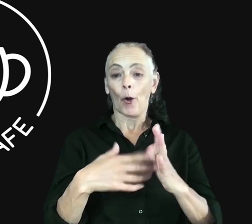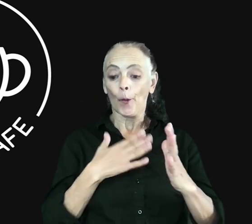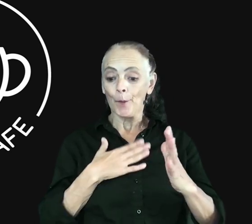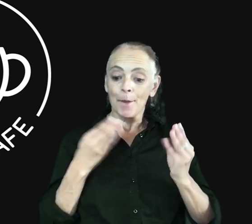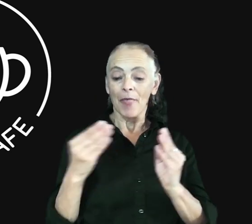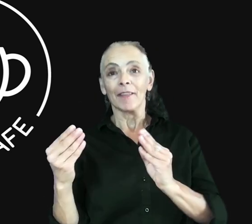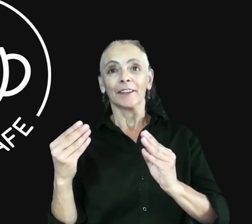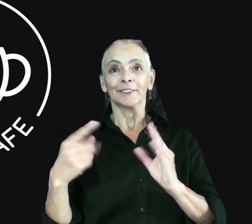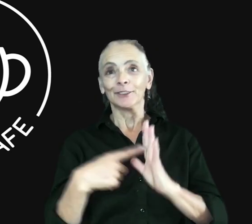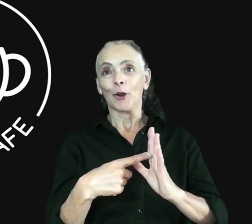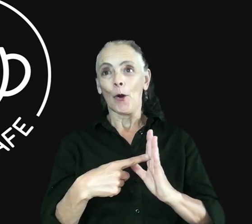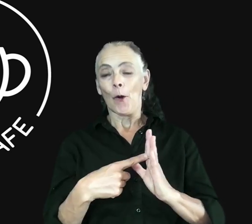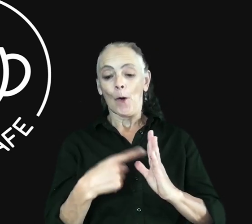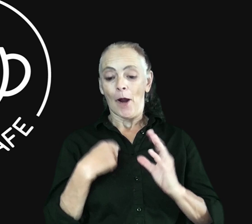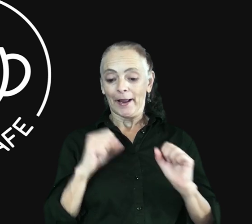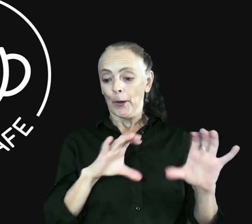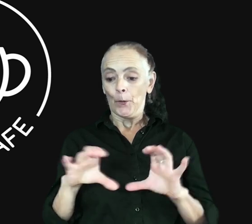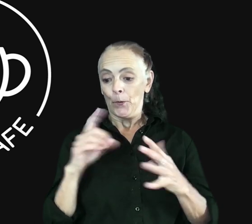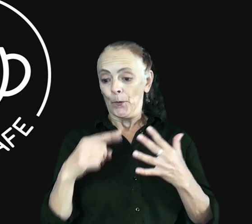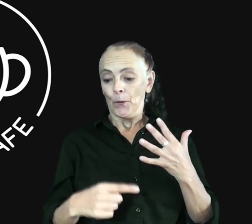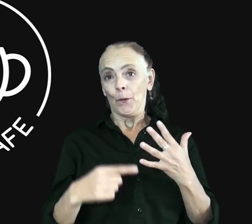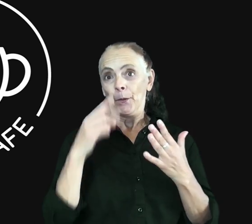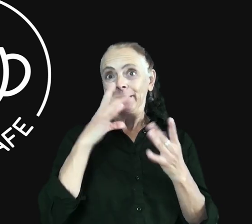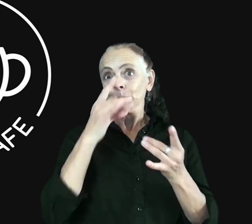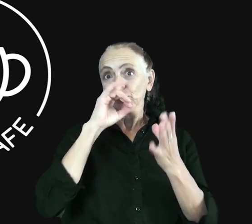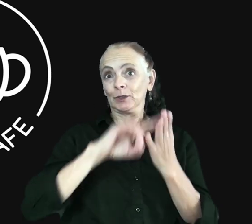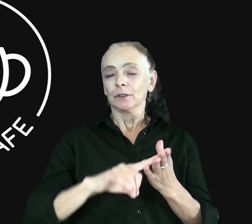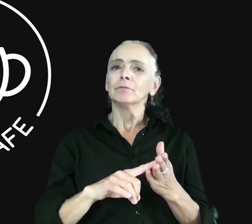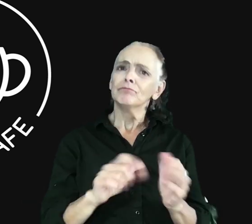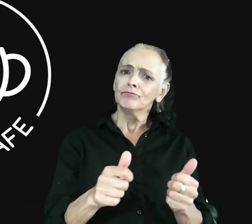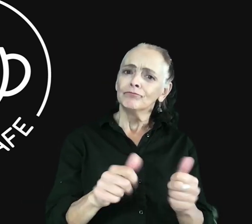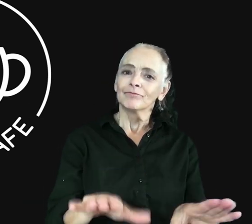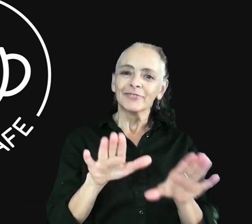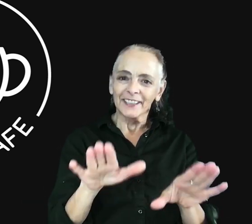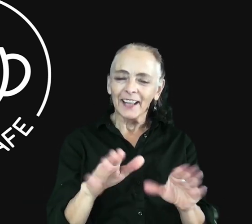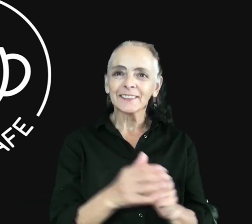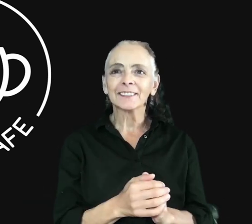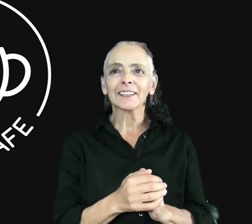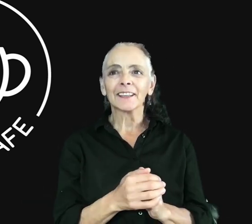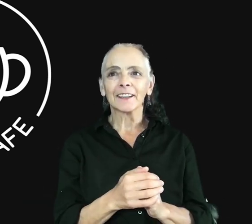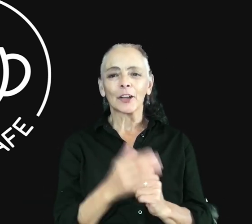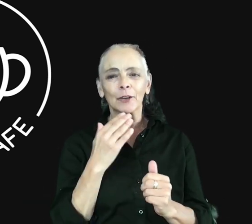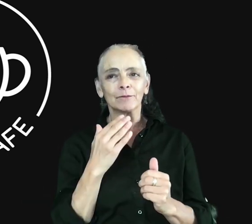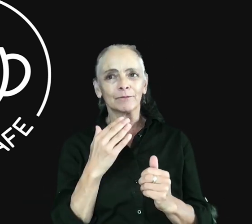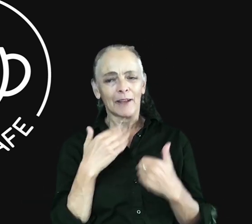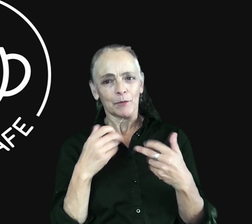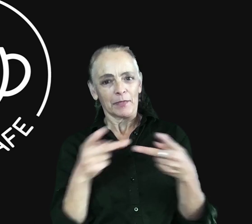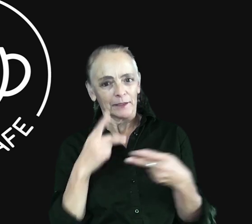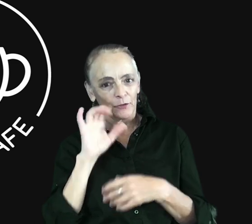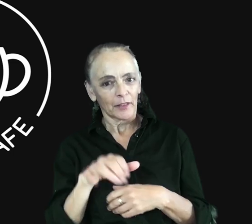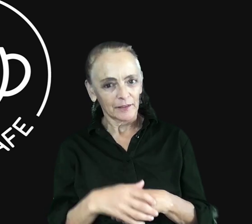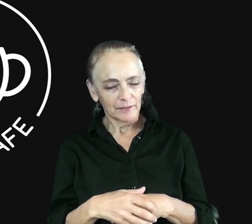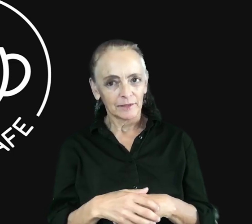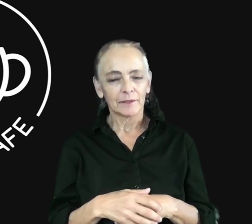methods i want to do this like really interesting pieces of research and that's fantastic and there's definitely a place for that and